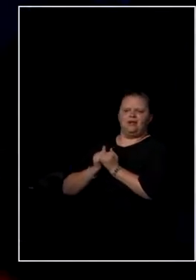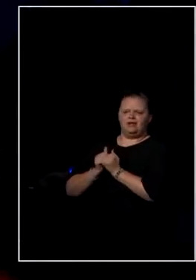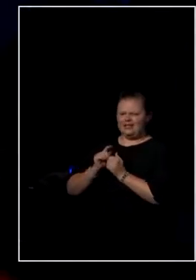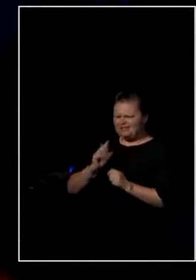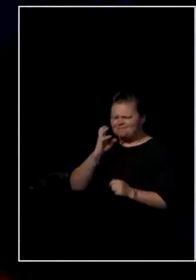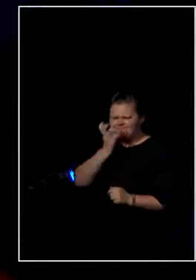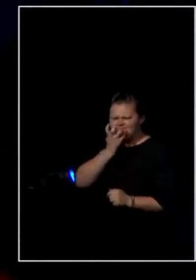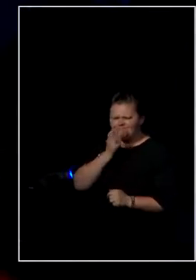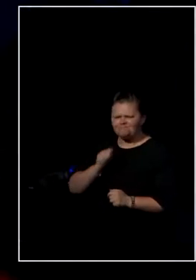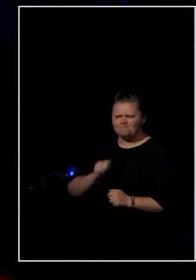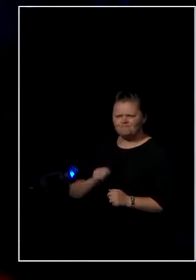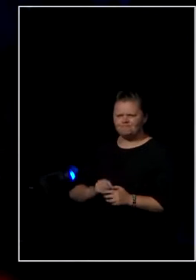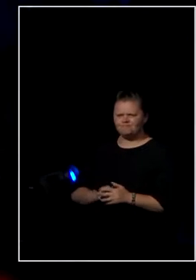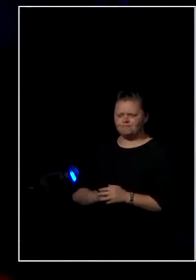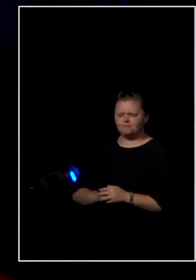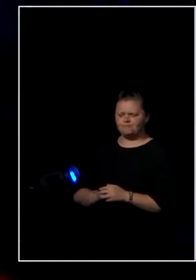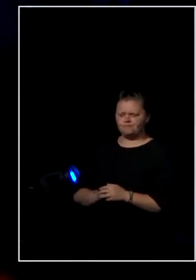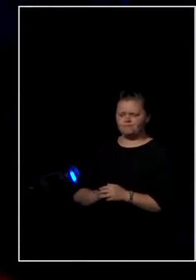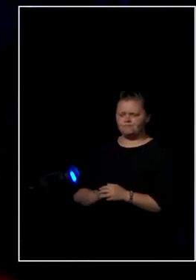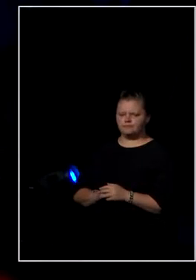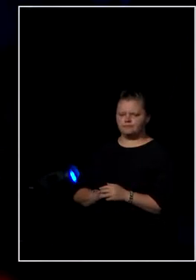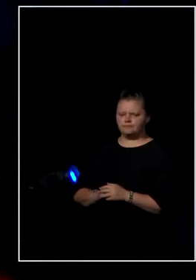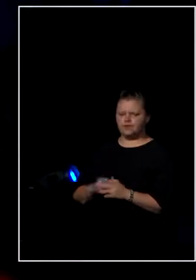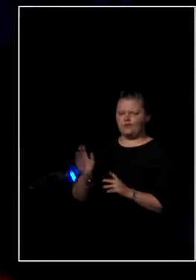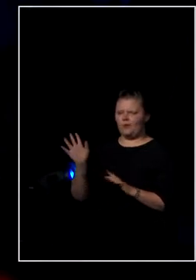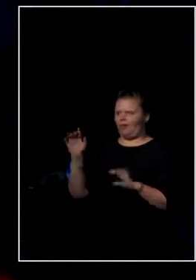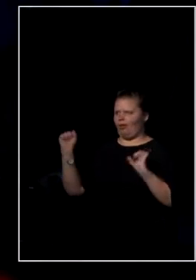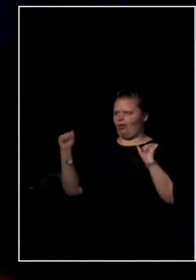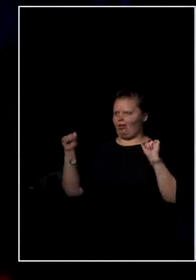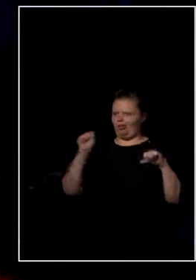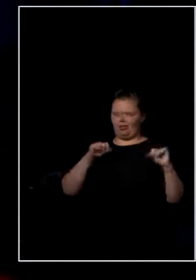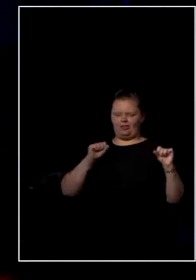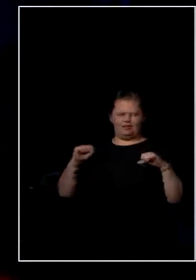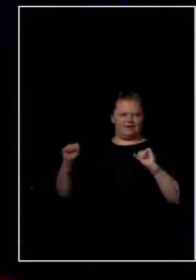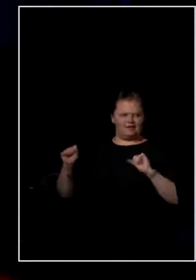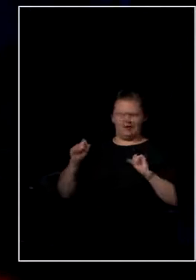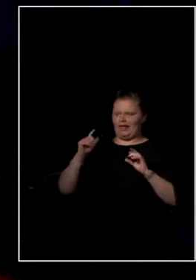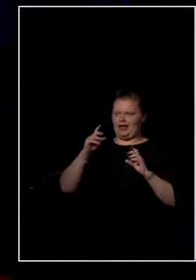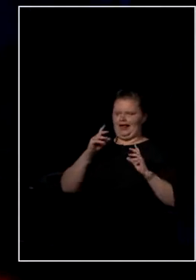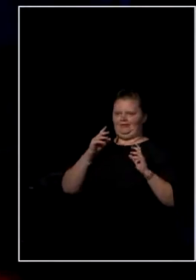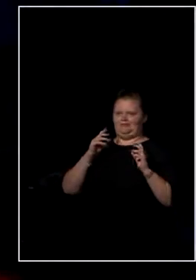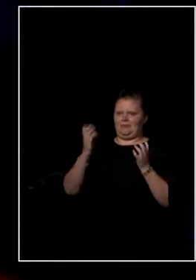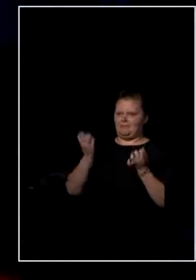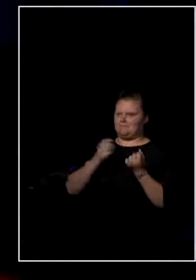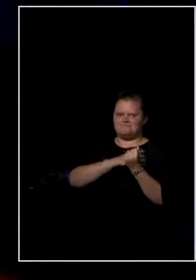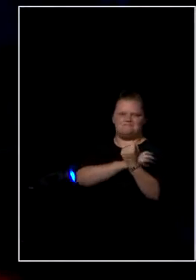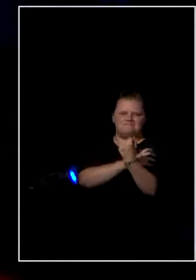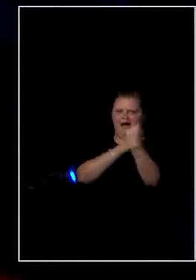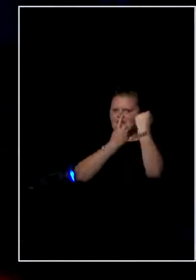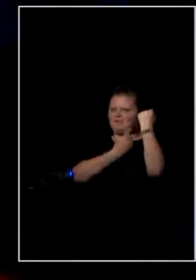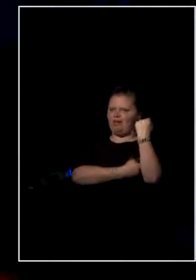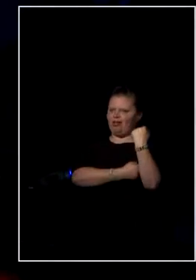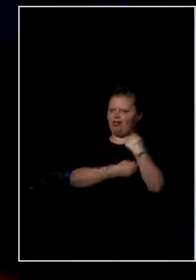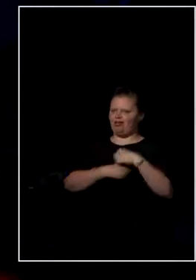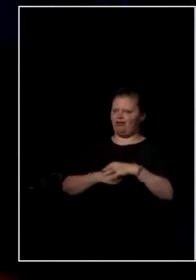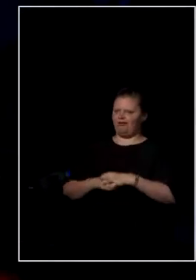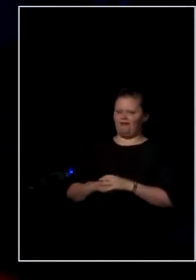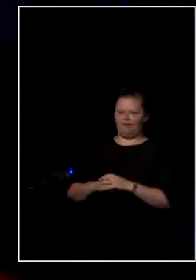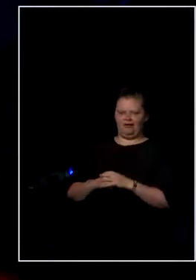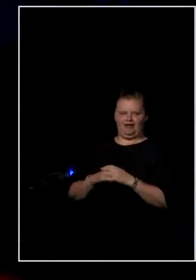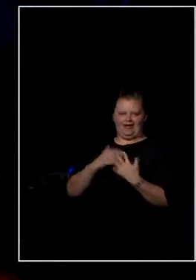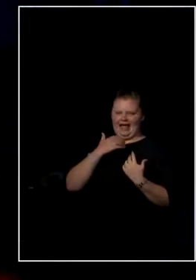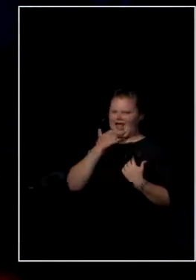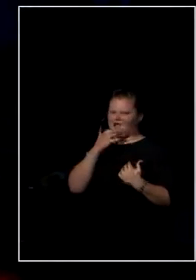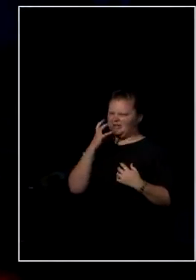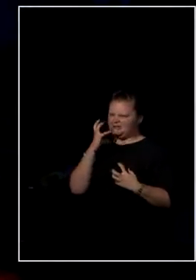anger. You know, I think we're all nodding around. That's right. And the powerful. Anger. Yeah, that sense of how much anger